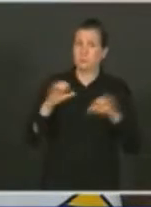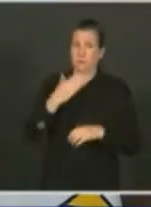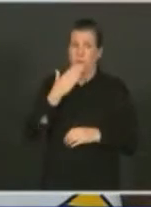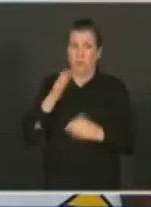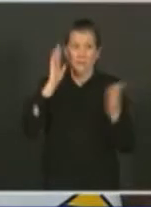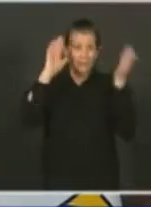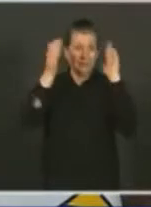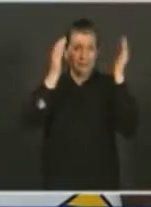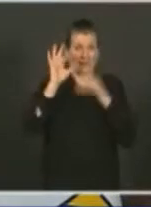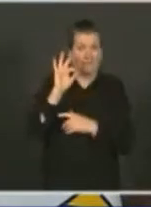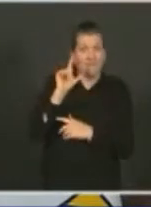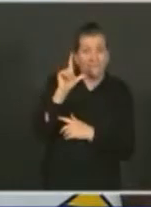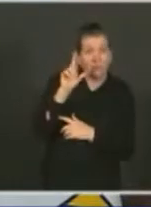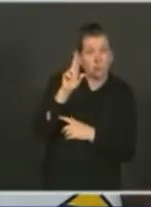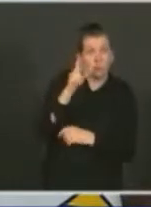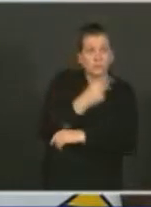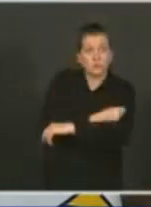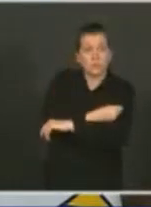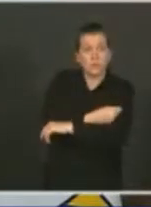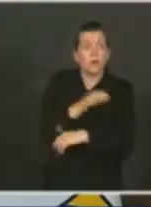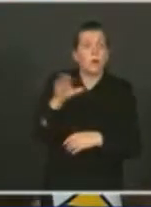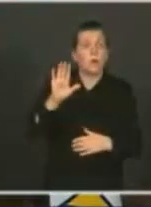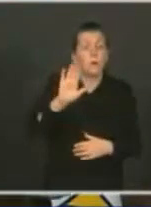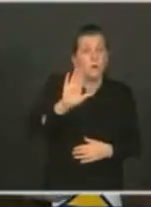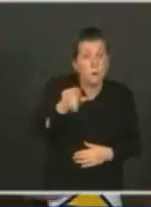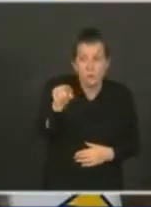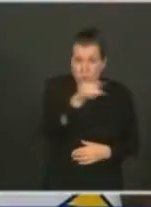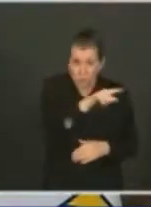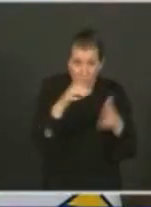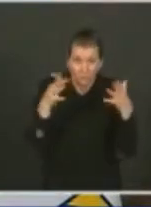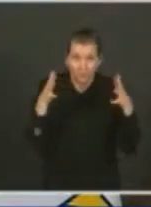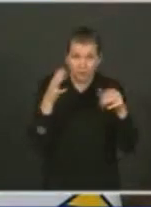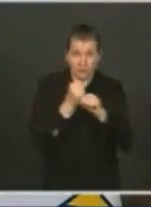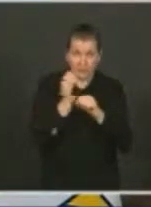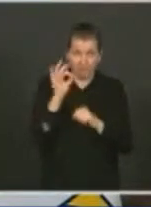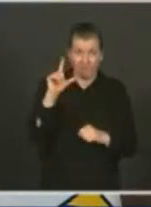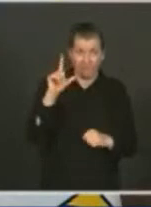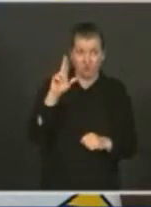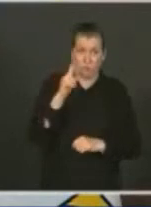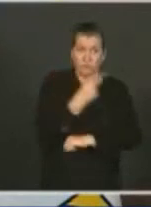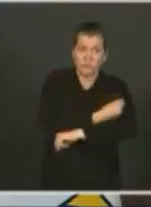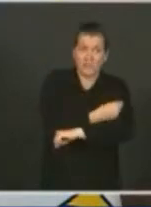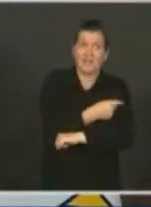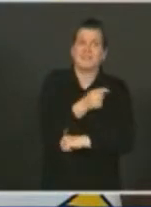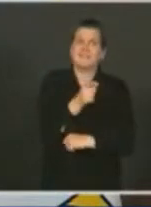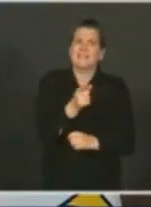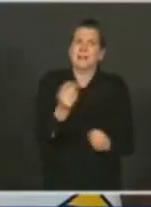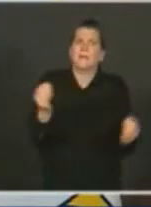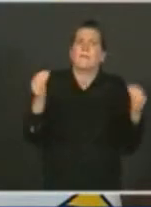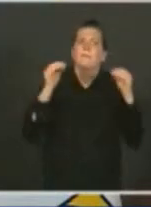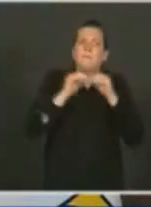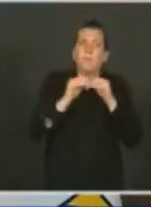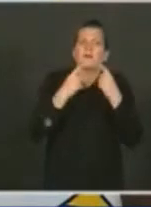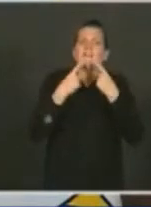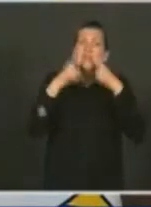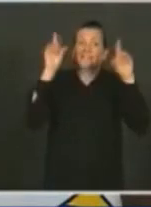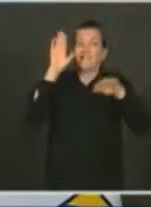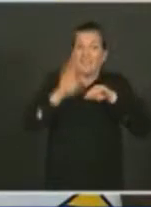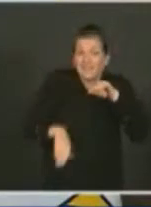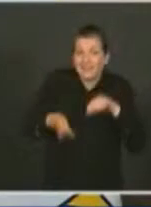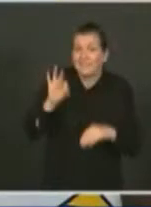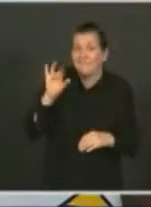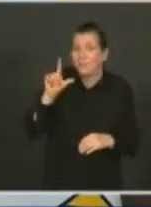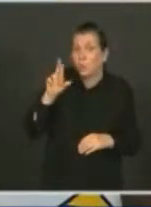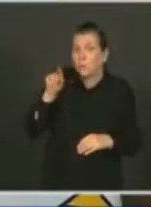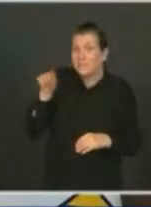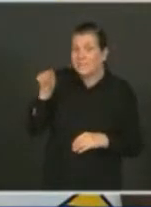got yesterday and I hope everyone gets, it's much more effective. Pfizer and another company called